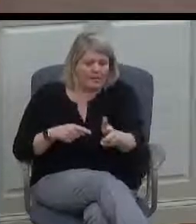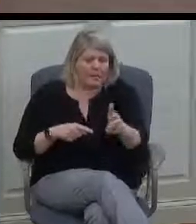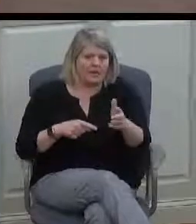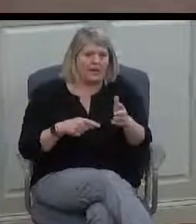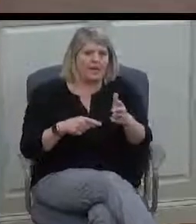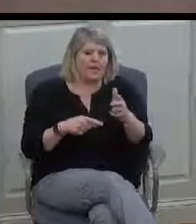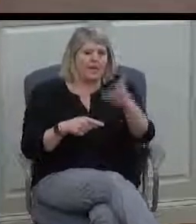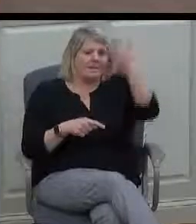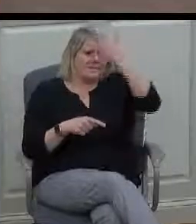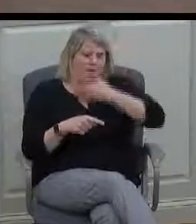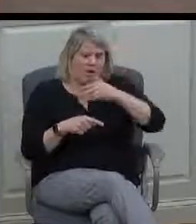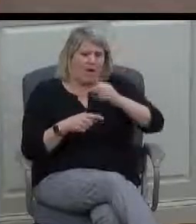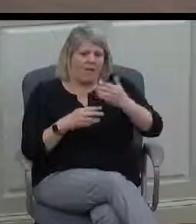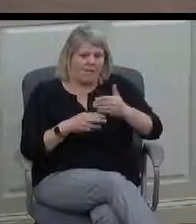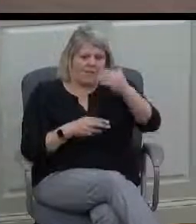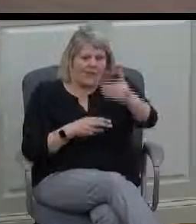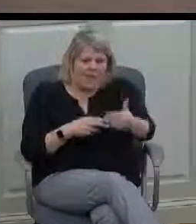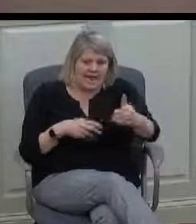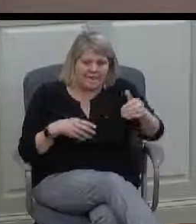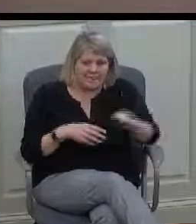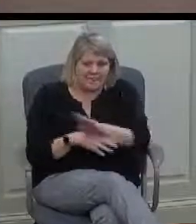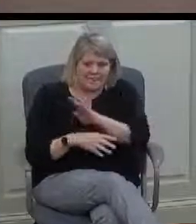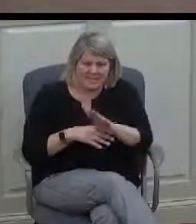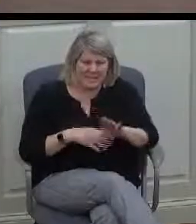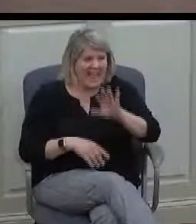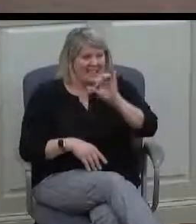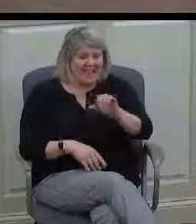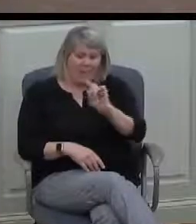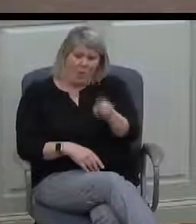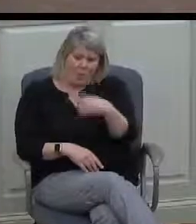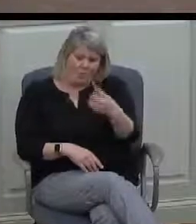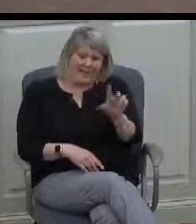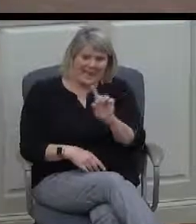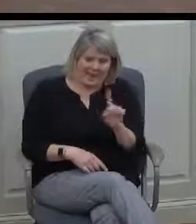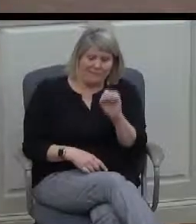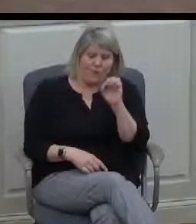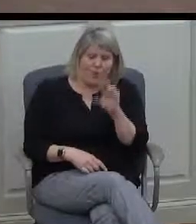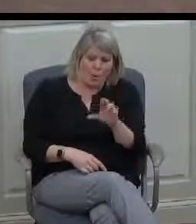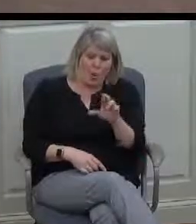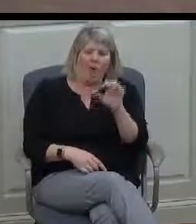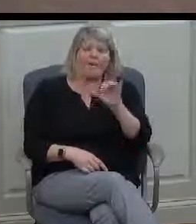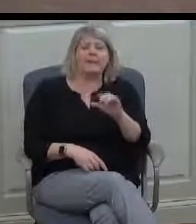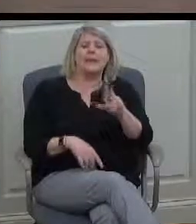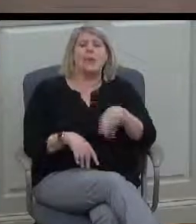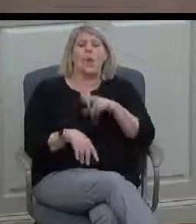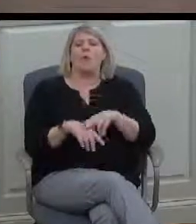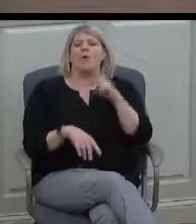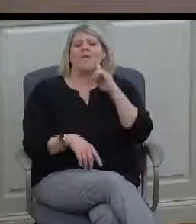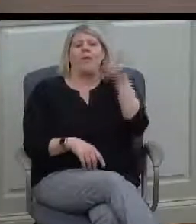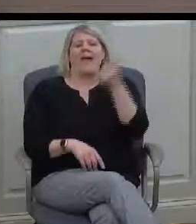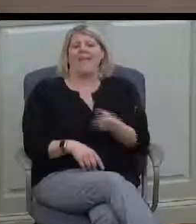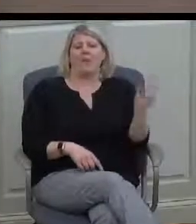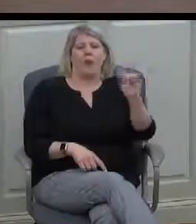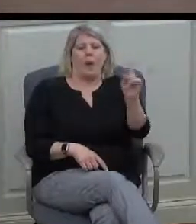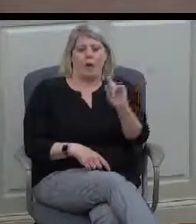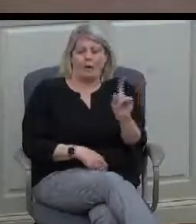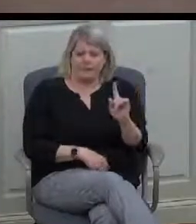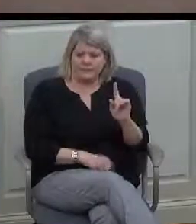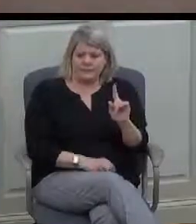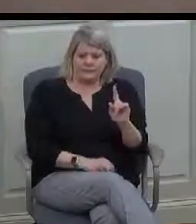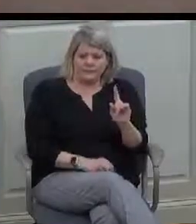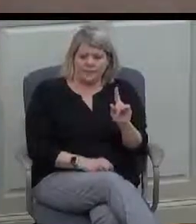front of the next Is business. that just Danville or is that just people? I think that what we're trying to do is create